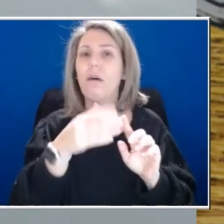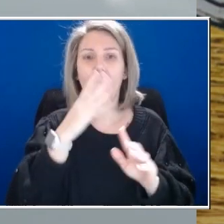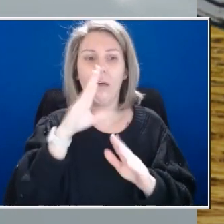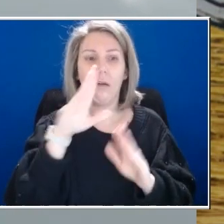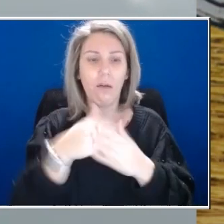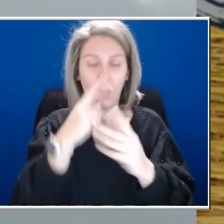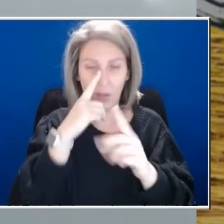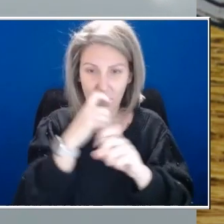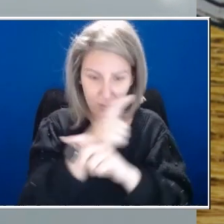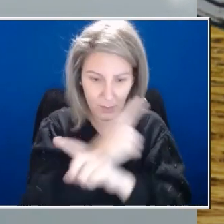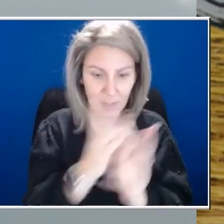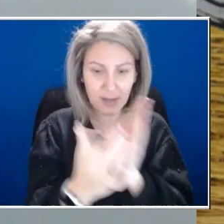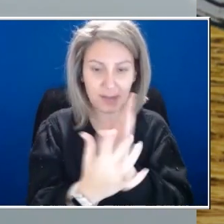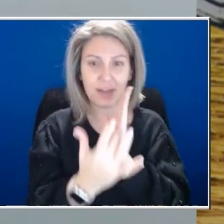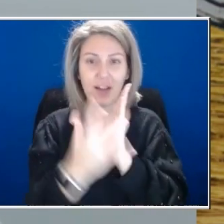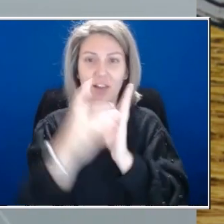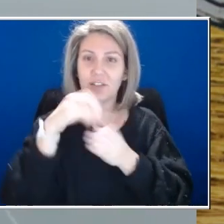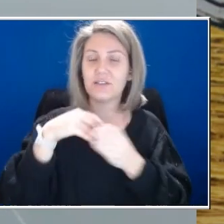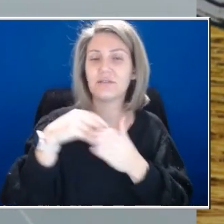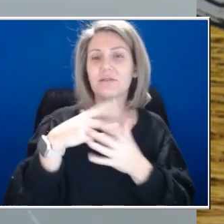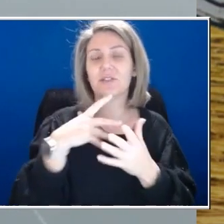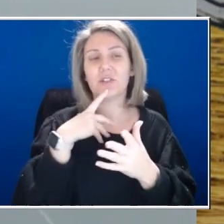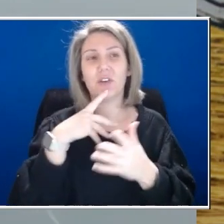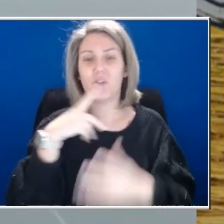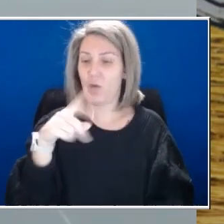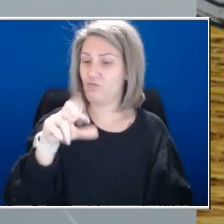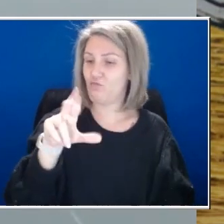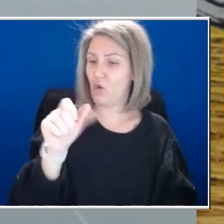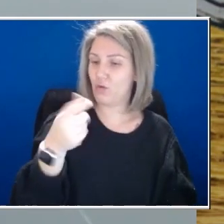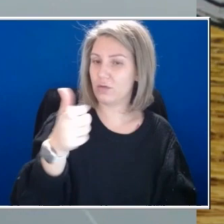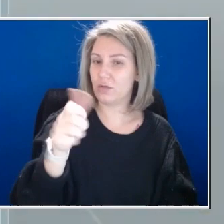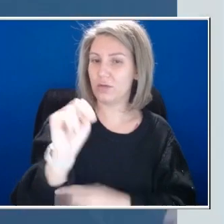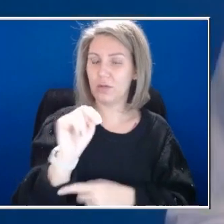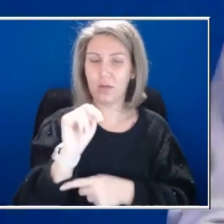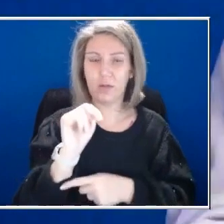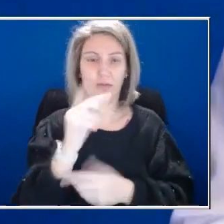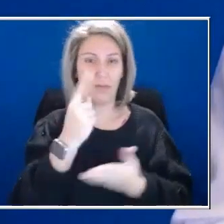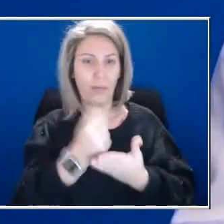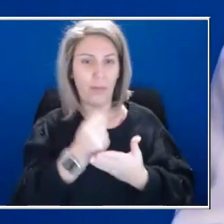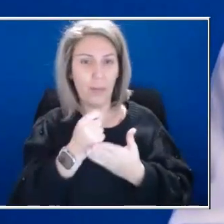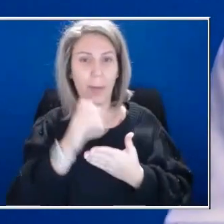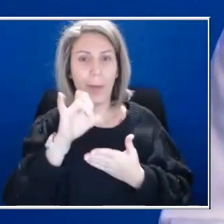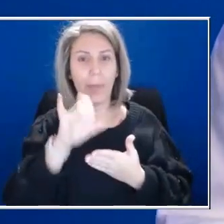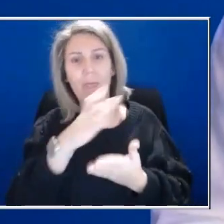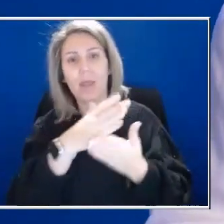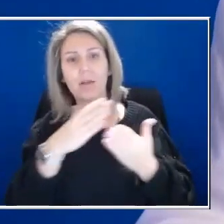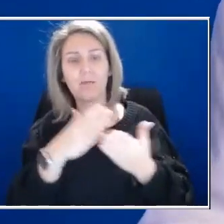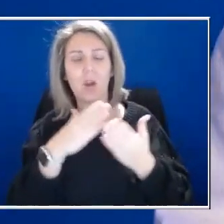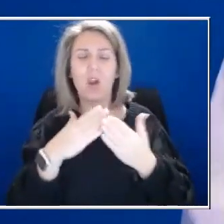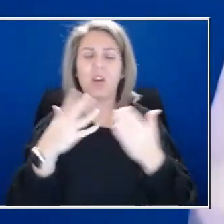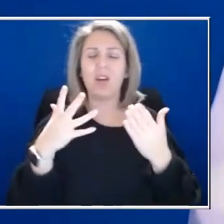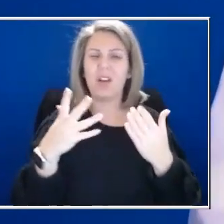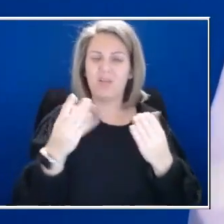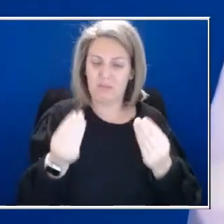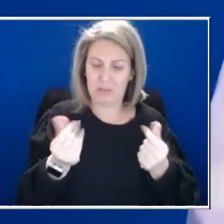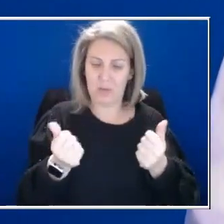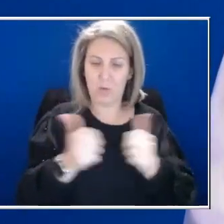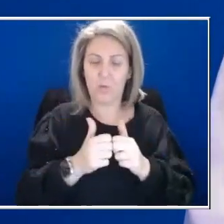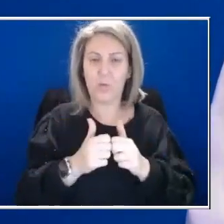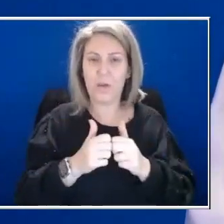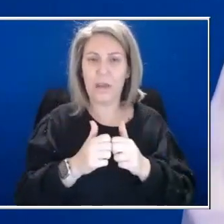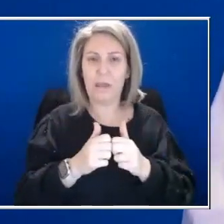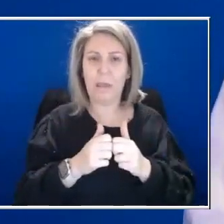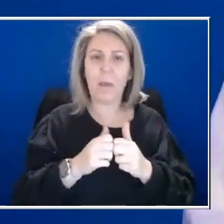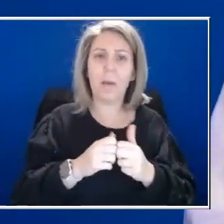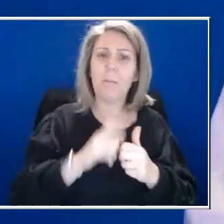in a health system and proton therapy and whatnot. This is a piece of canvas with some metal teeth that basically goes around a patient